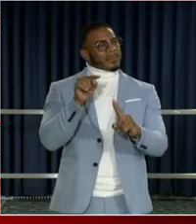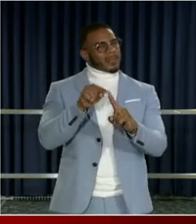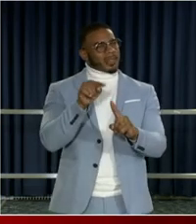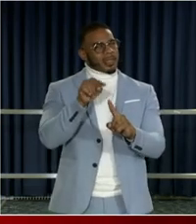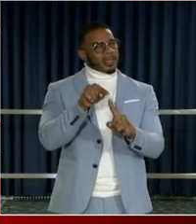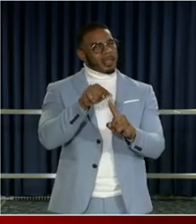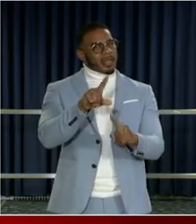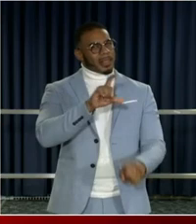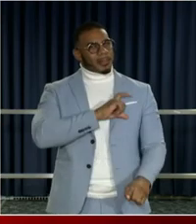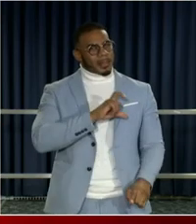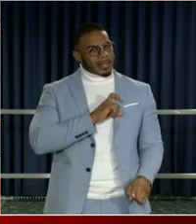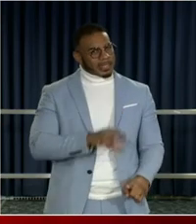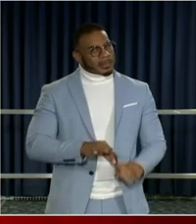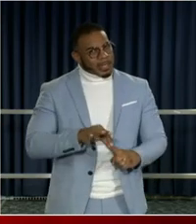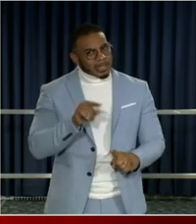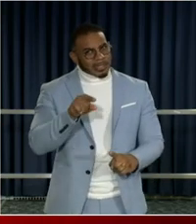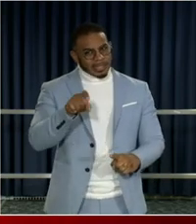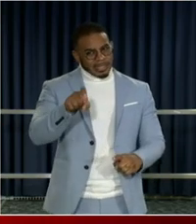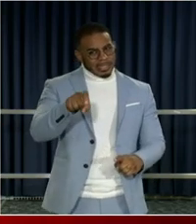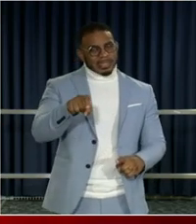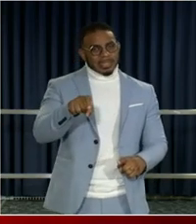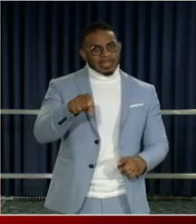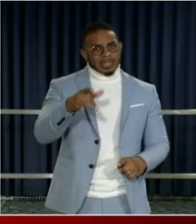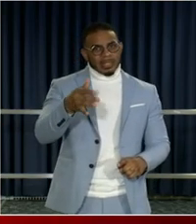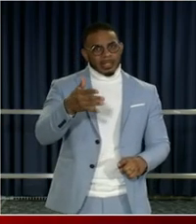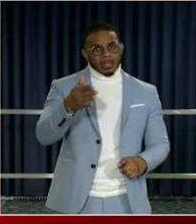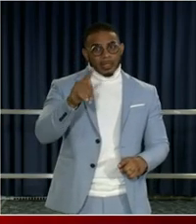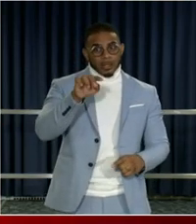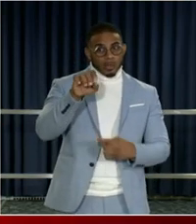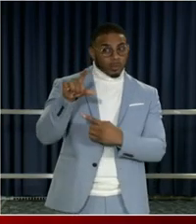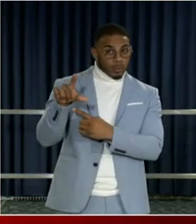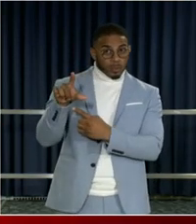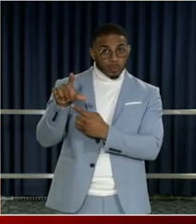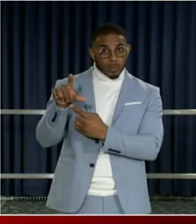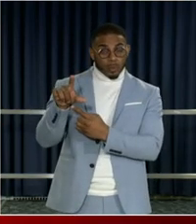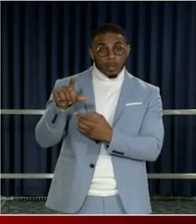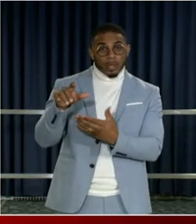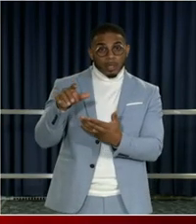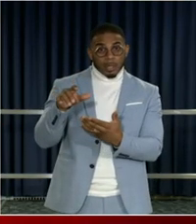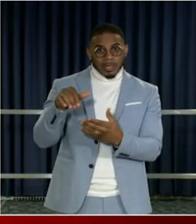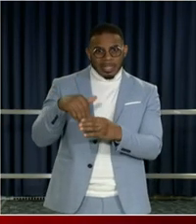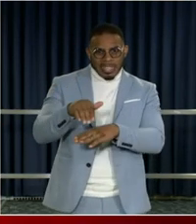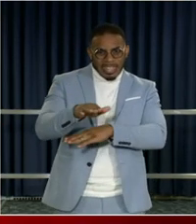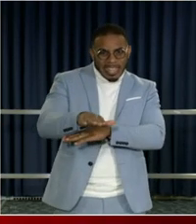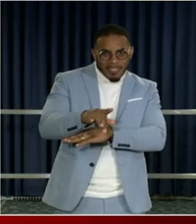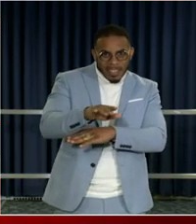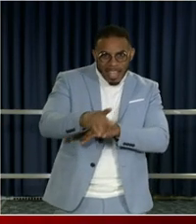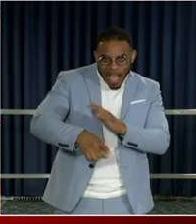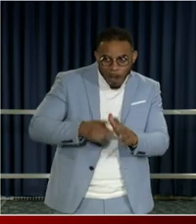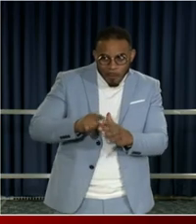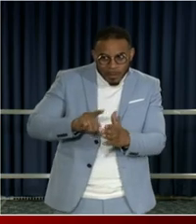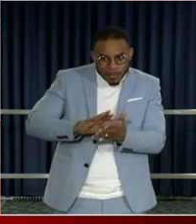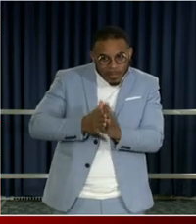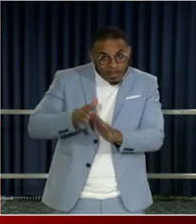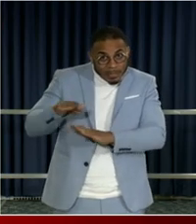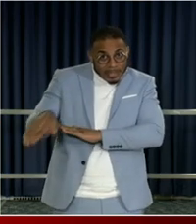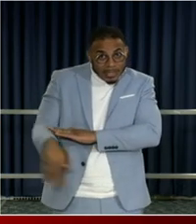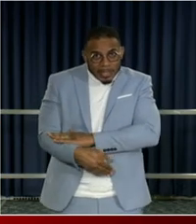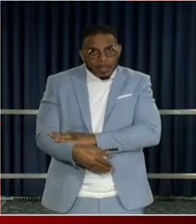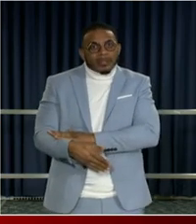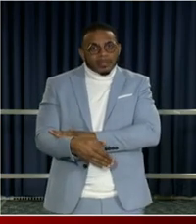The police especially need the tool in the evening hours when it becomes